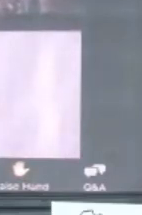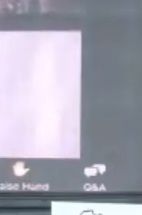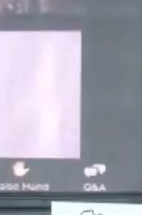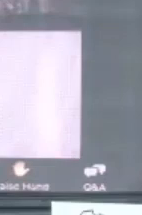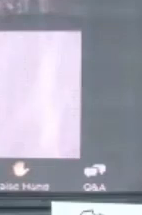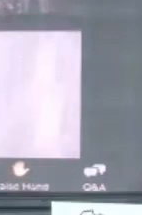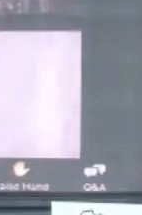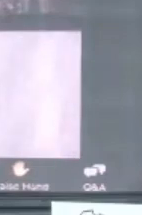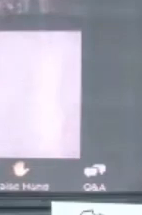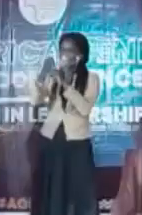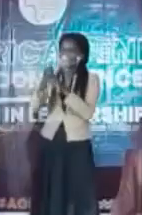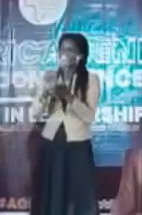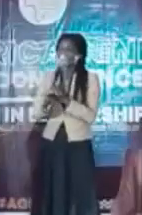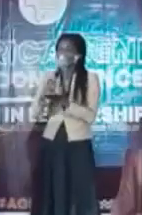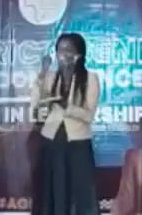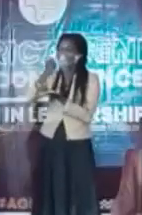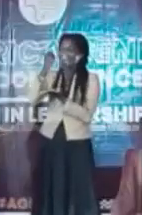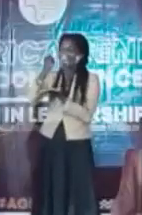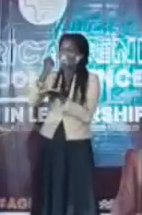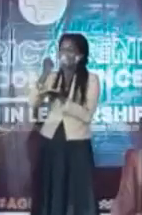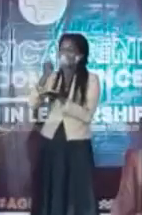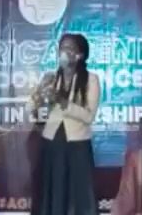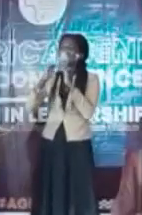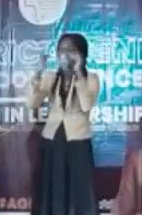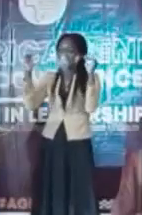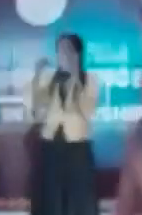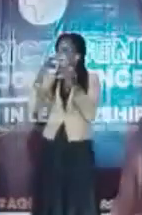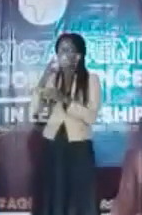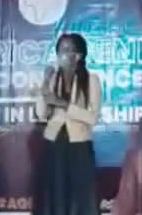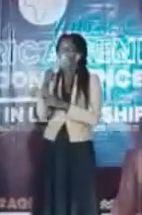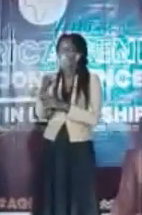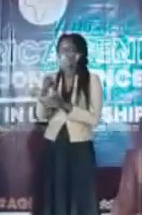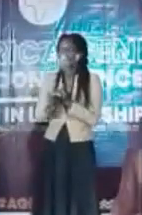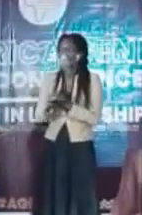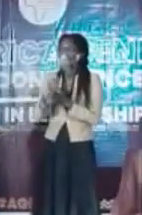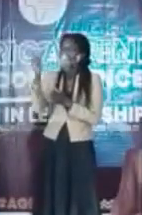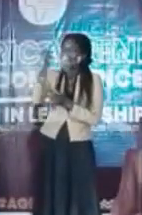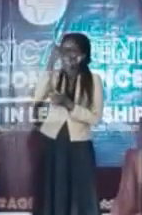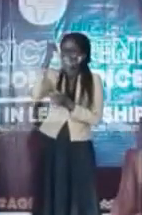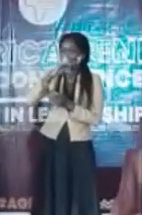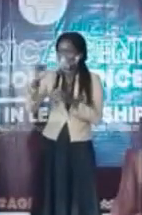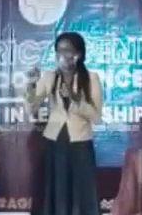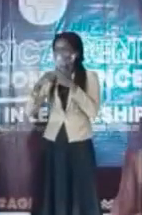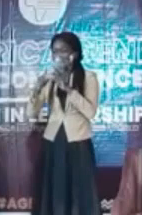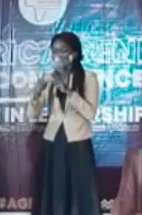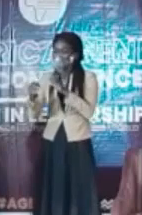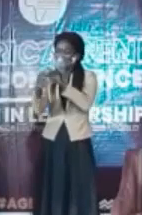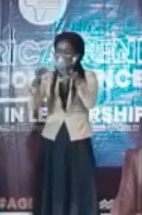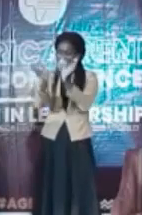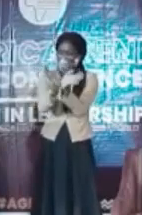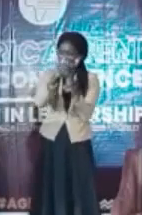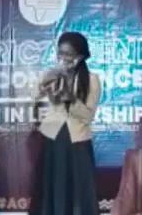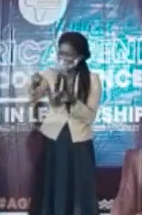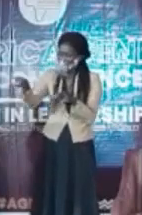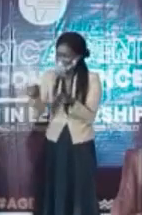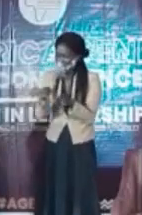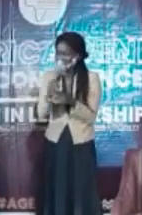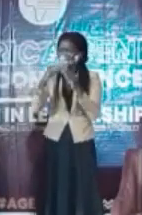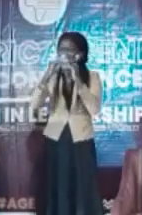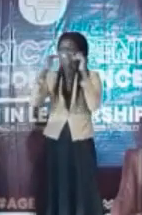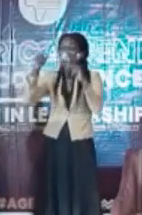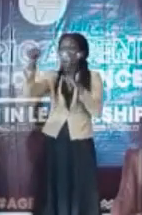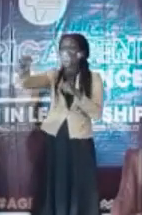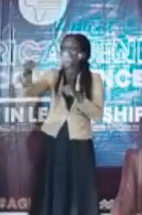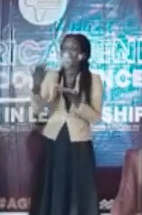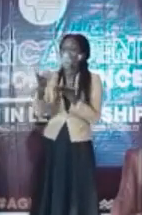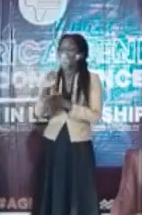gender responsive budgeting, both at the national level, but also at the local level. The other way through